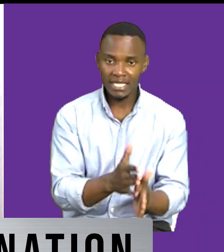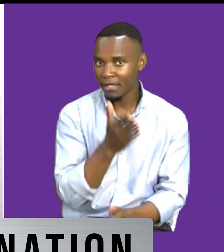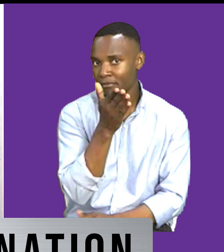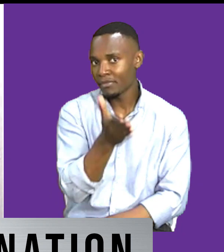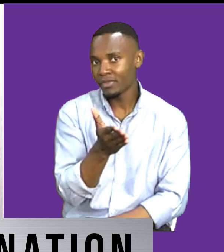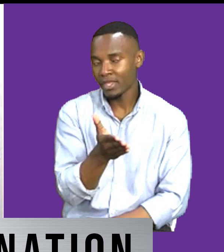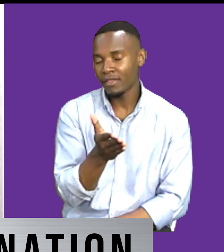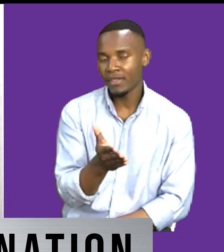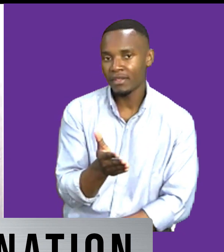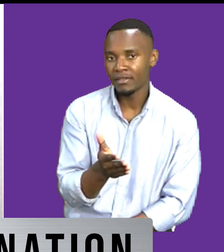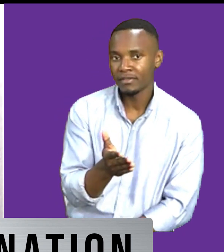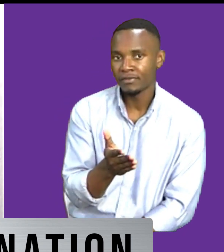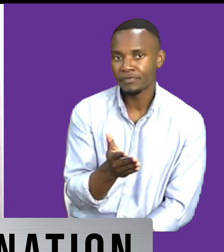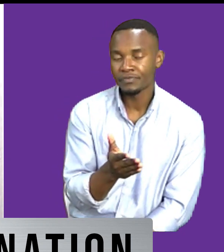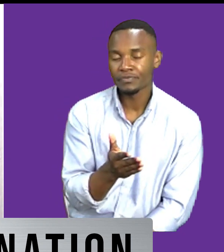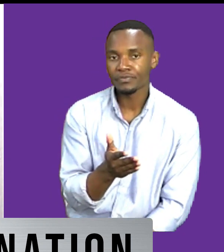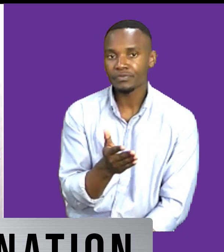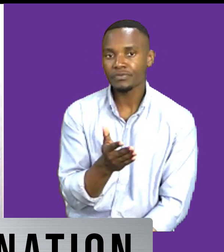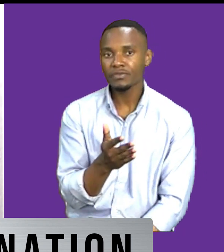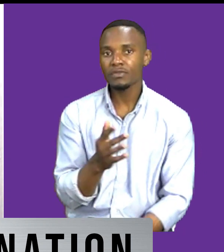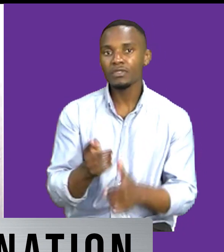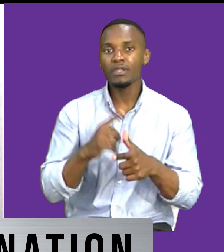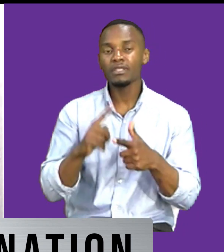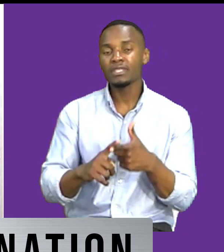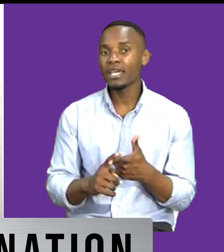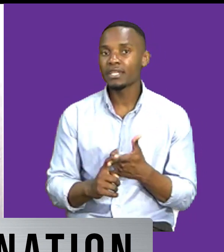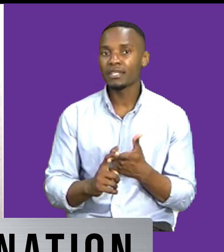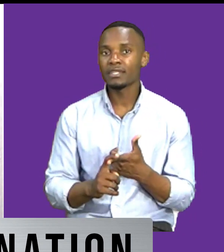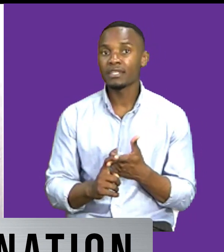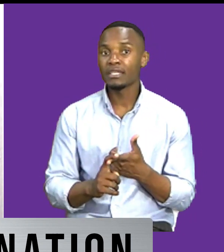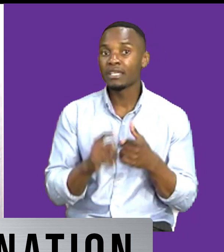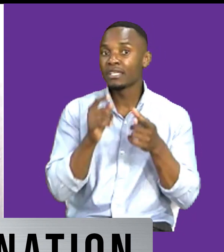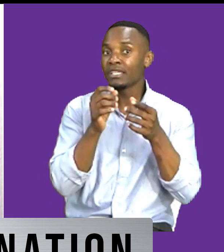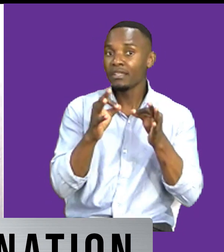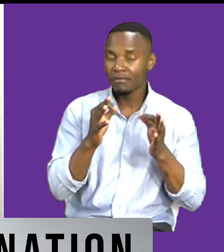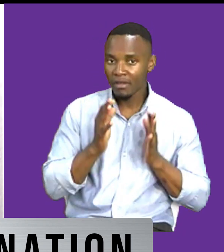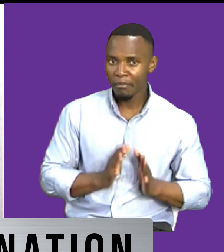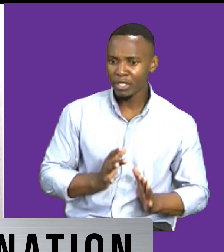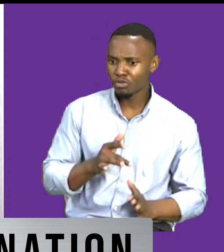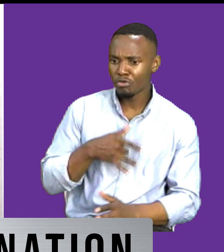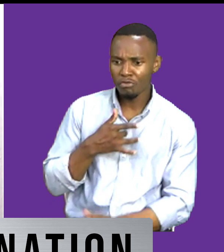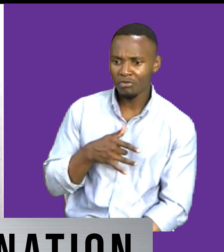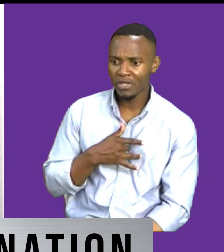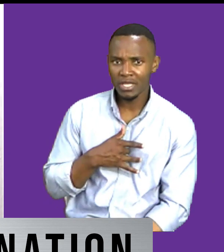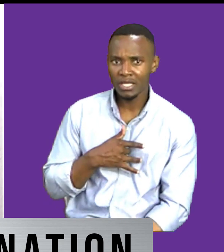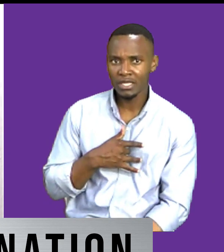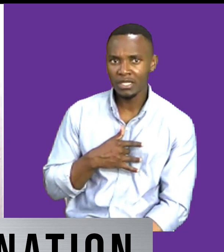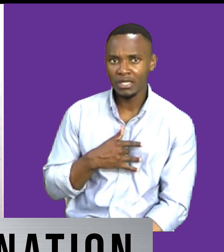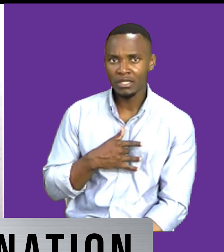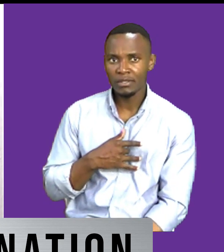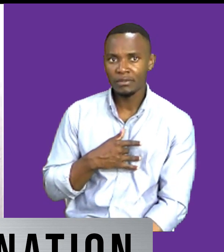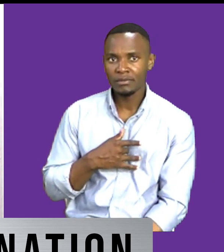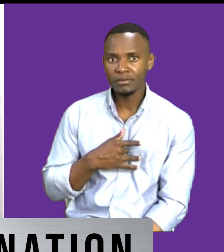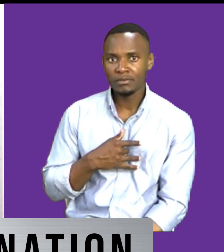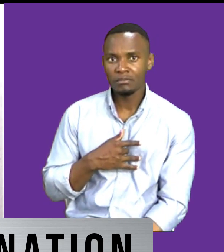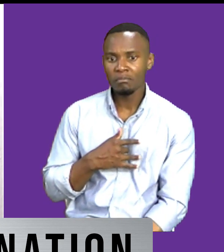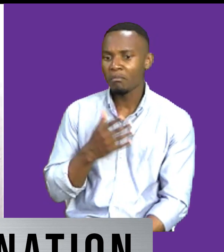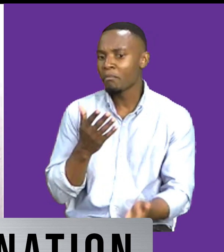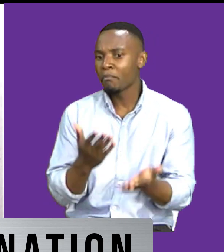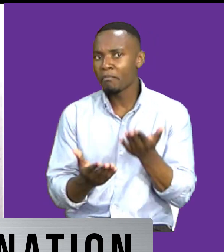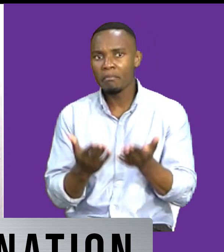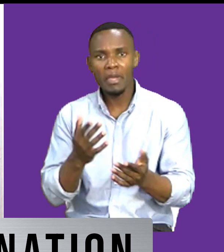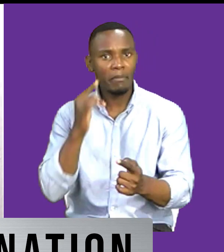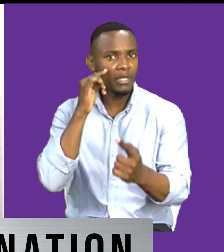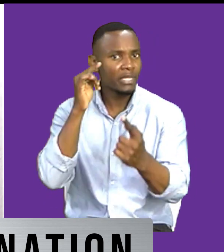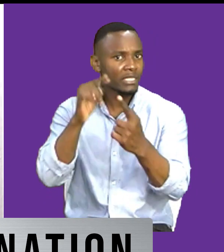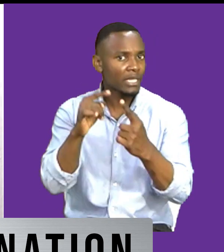whoever you please to take. And you find a situation where if somebody feels that it is somebody is targeting William Ruto,